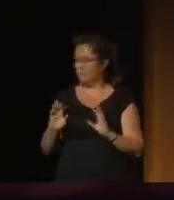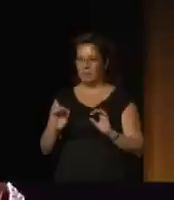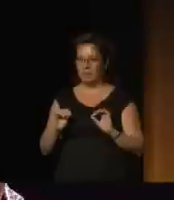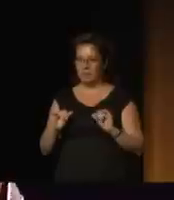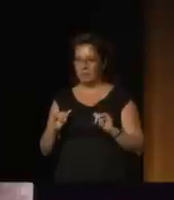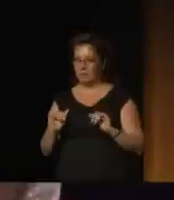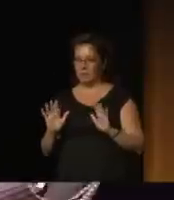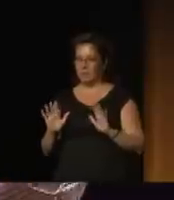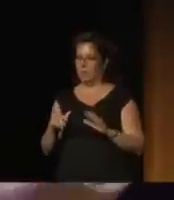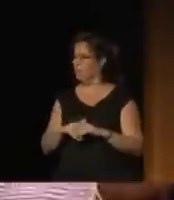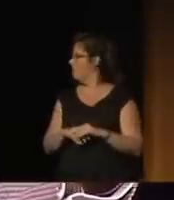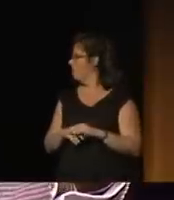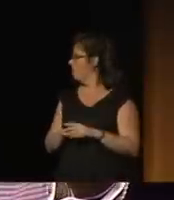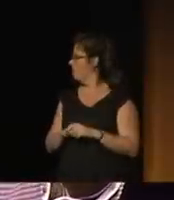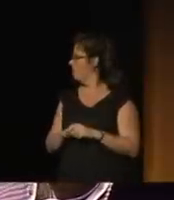It was okay. Do you know what?